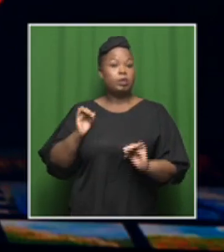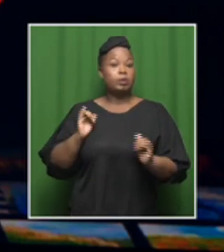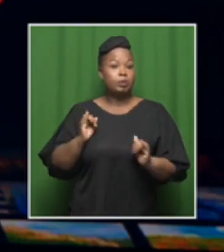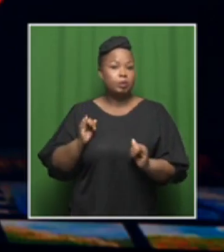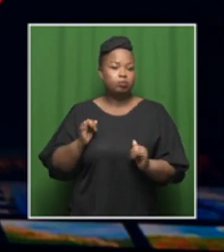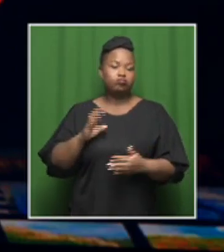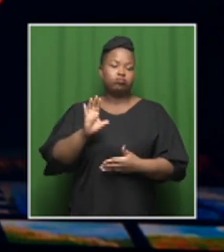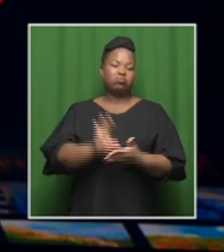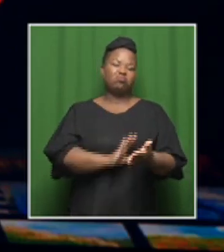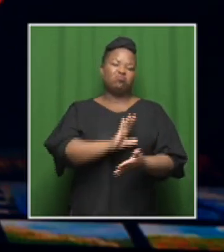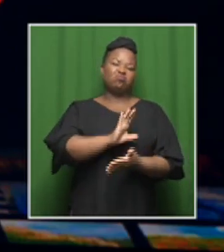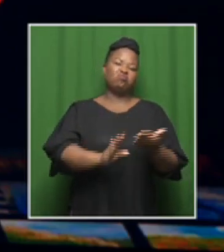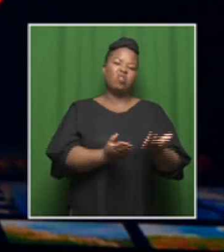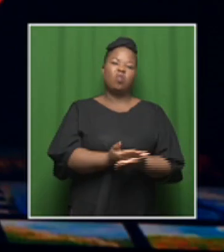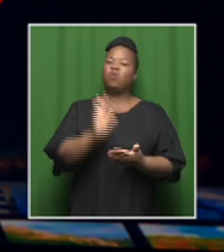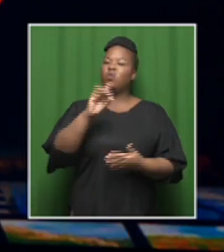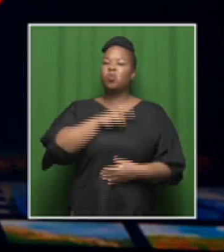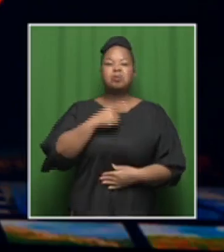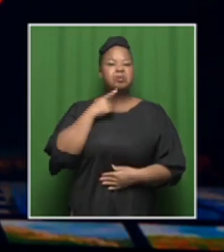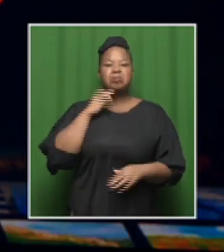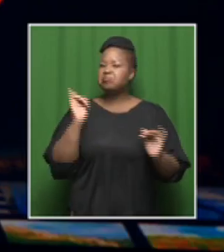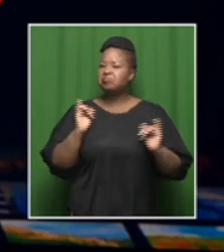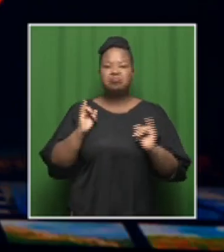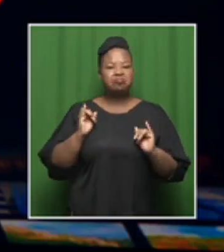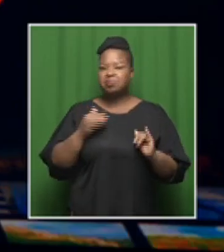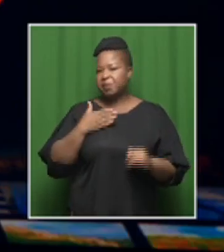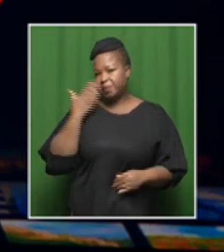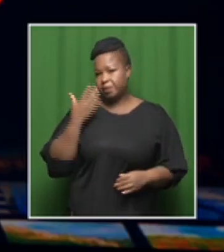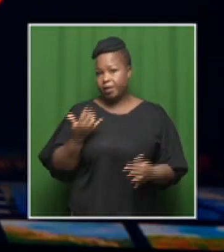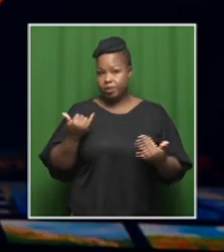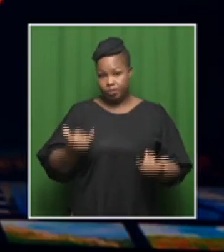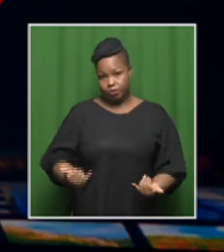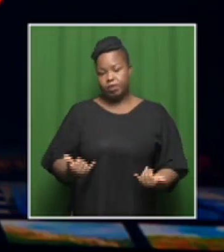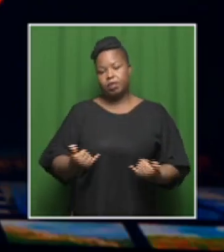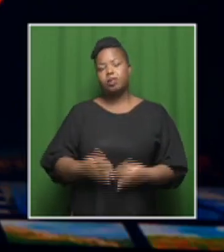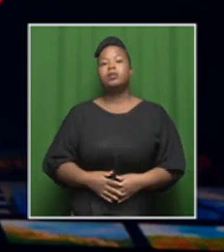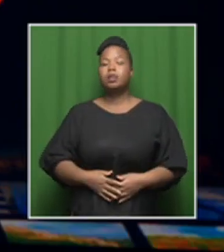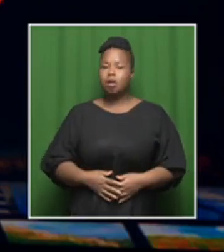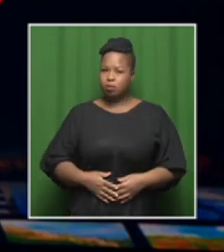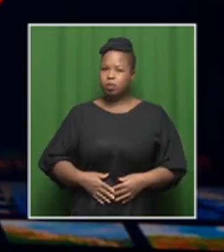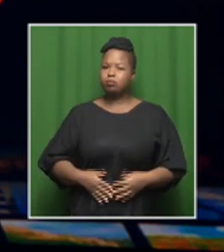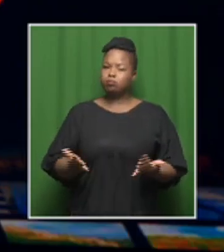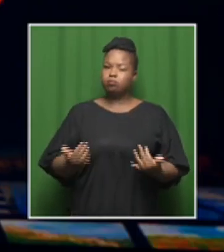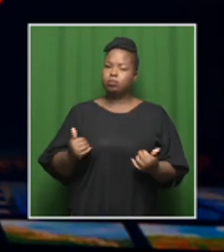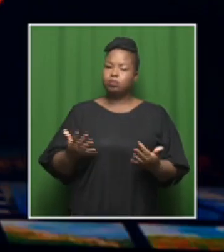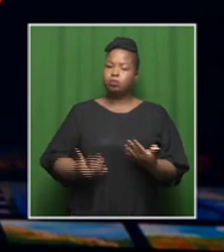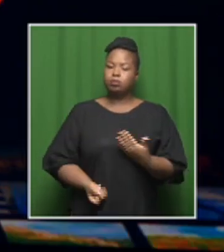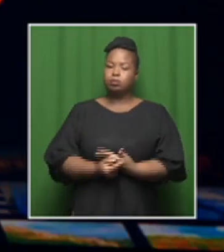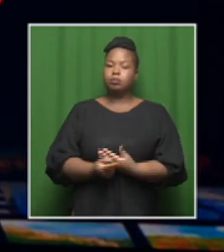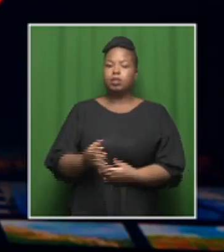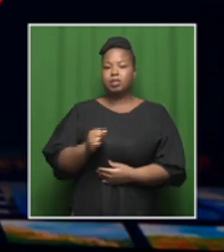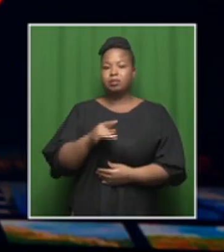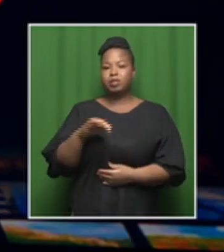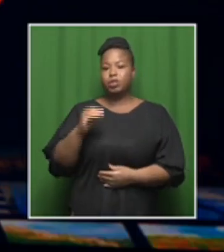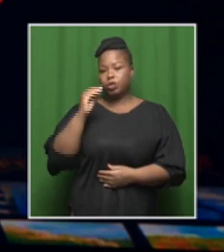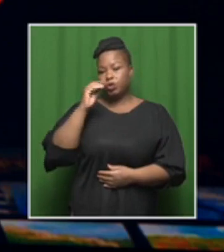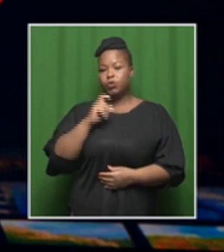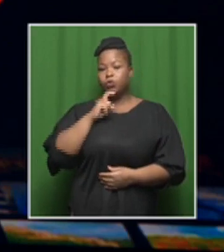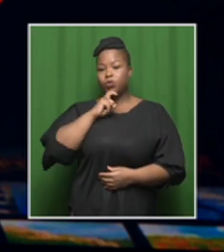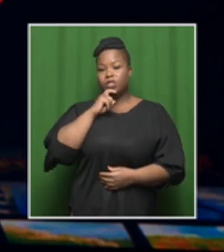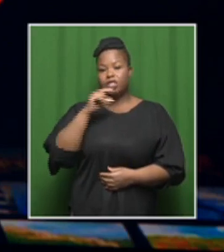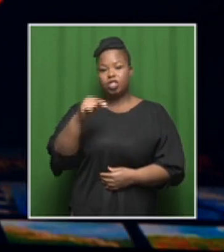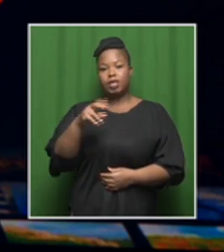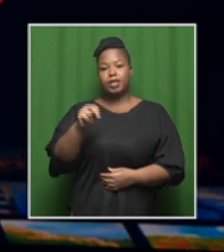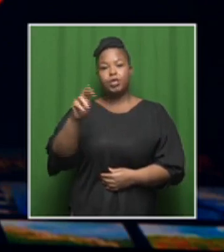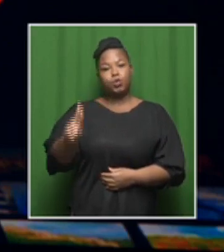was struck off the roll for lack of urgency. But of course, today we're getting to it, and the SABC's use of the term